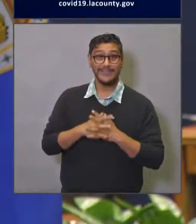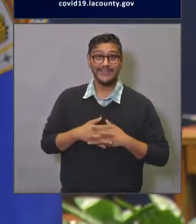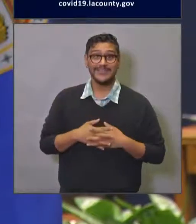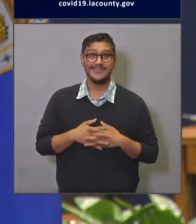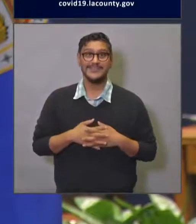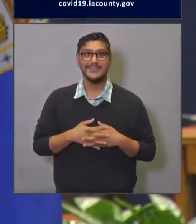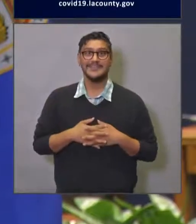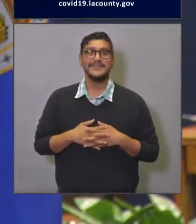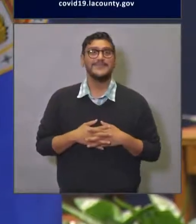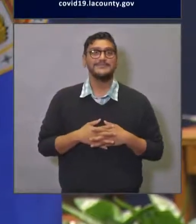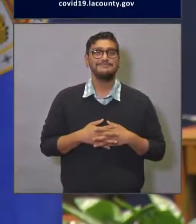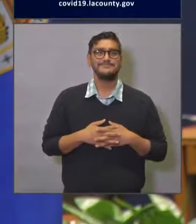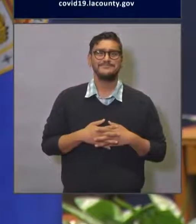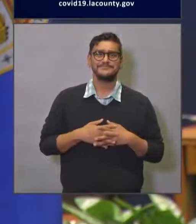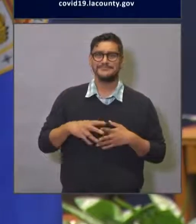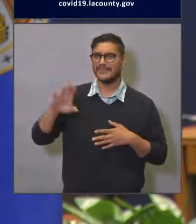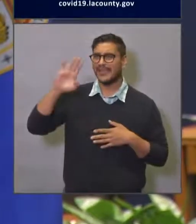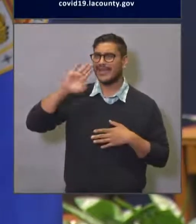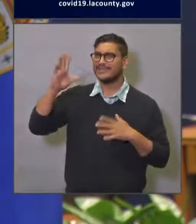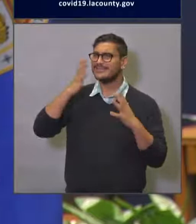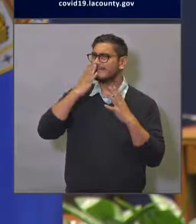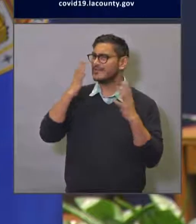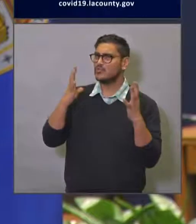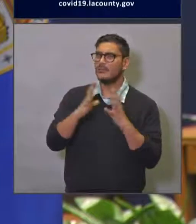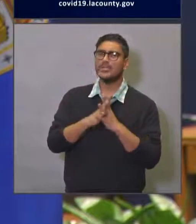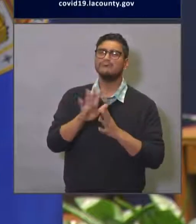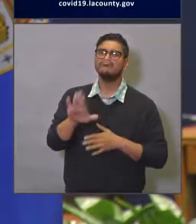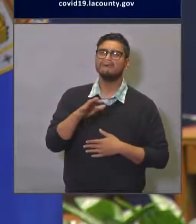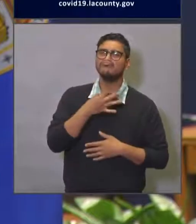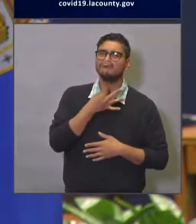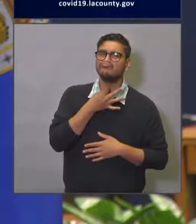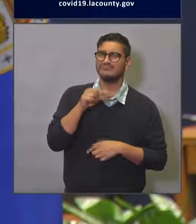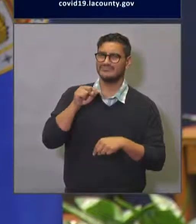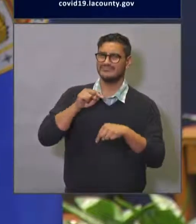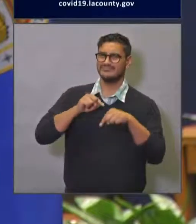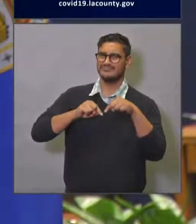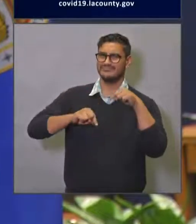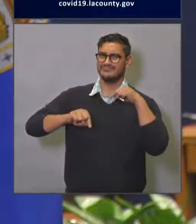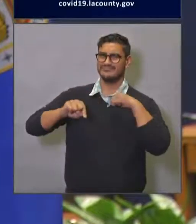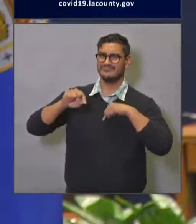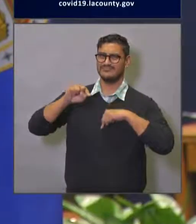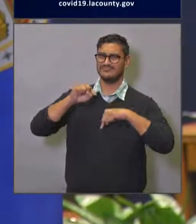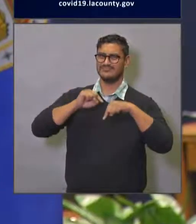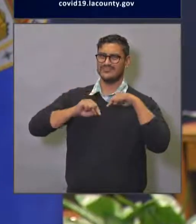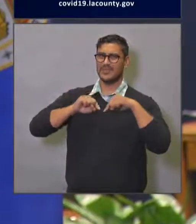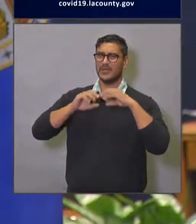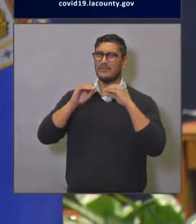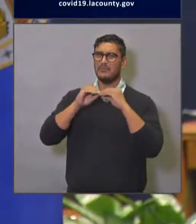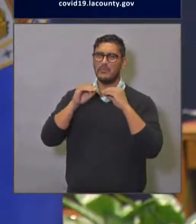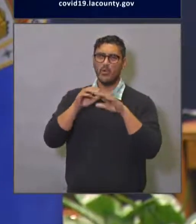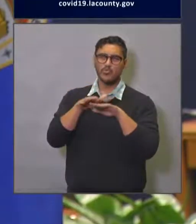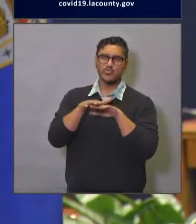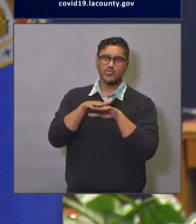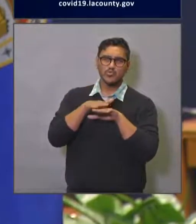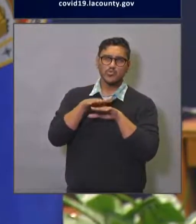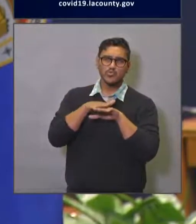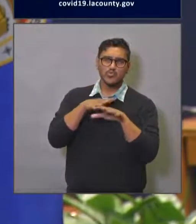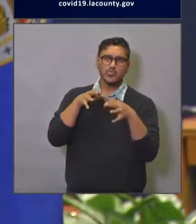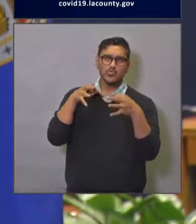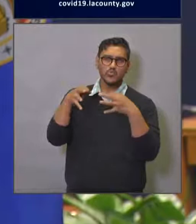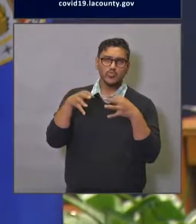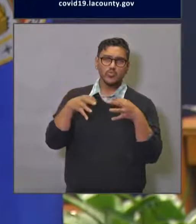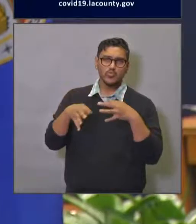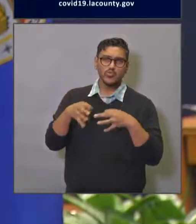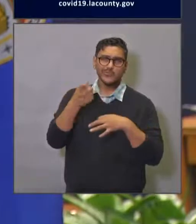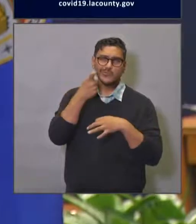Hi, thank you so much. First off, I was wondering, can you go back and more slowly go through what